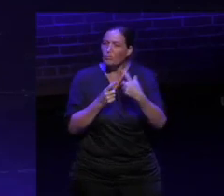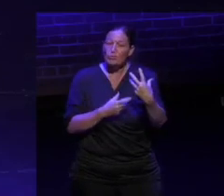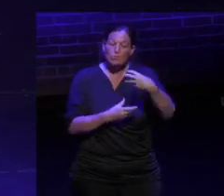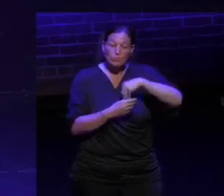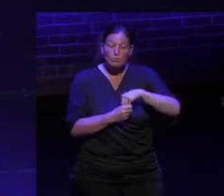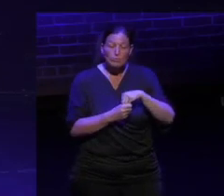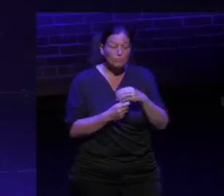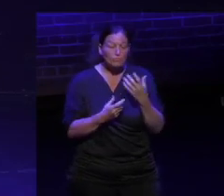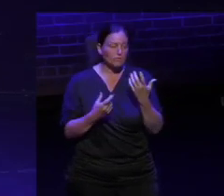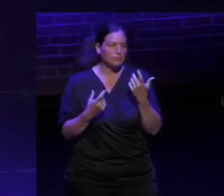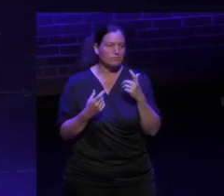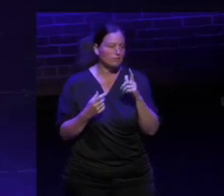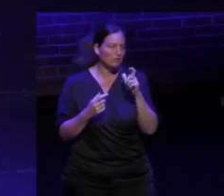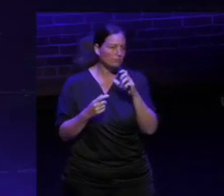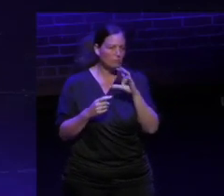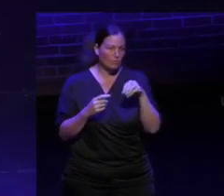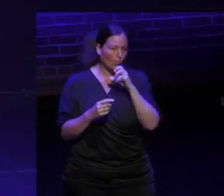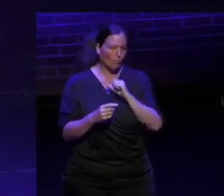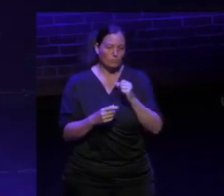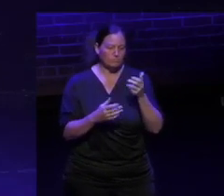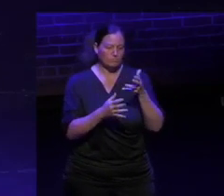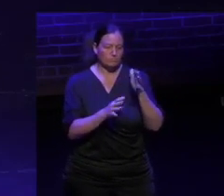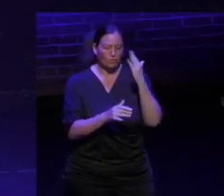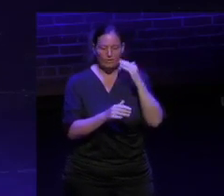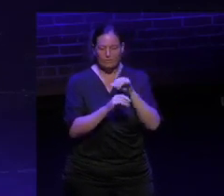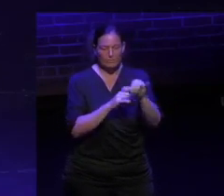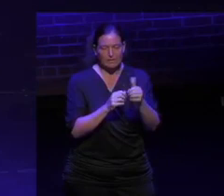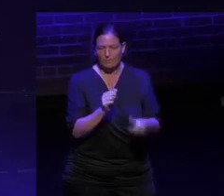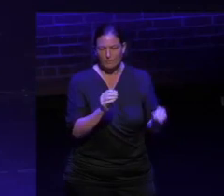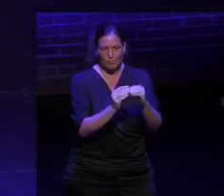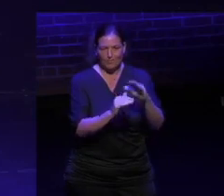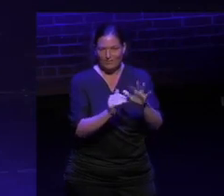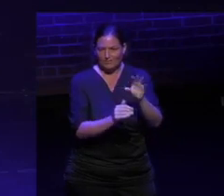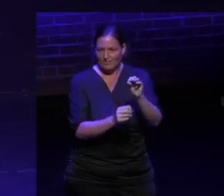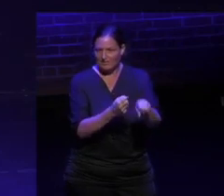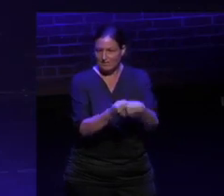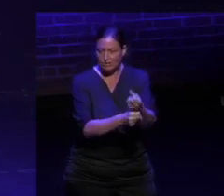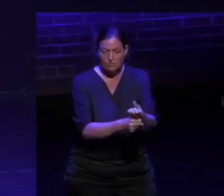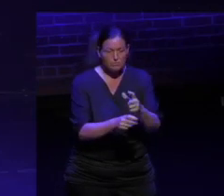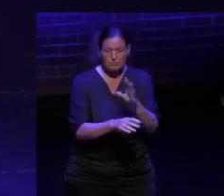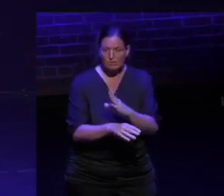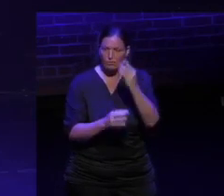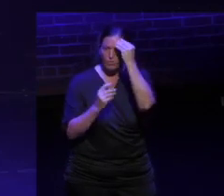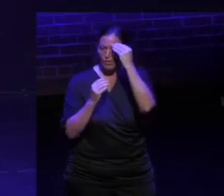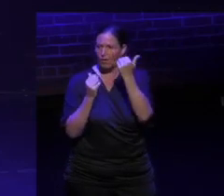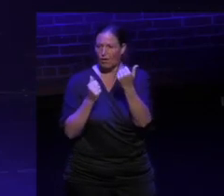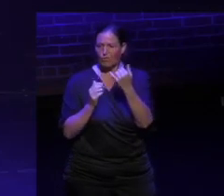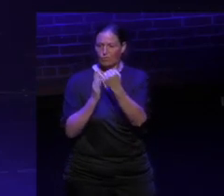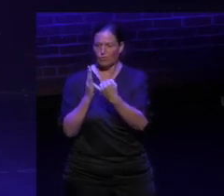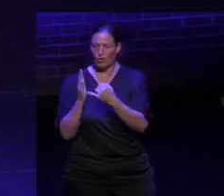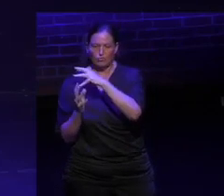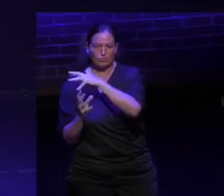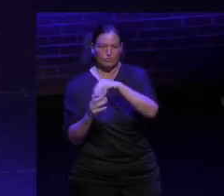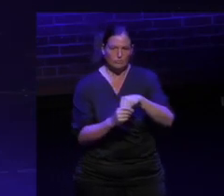project that was a 100-year-old pool that will hopefully be there for at least another 50 years. Never would have thought of how they engaged the